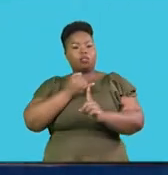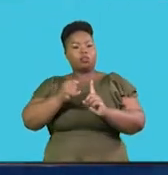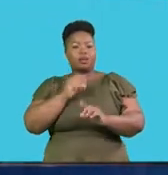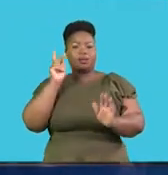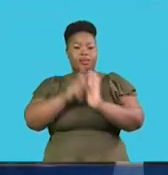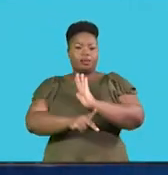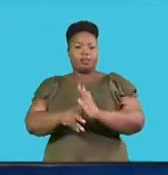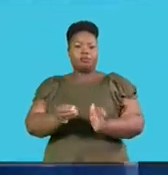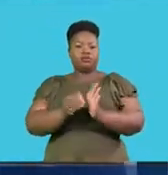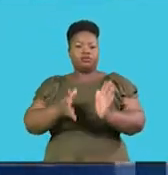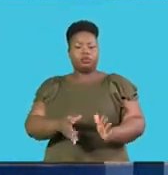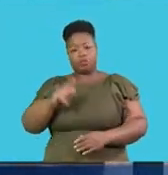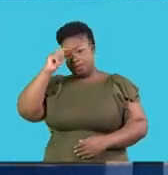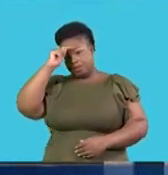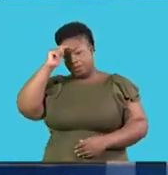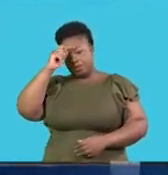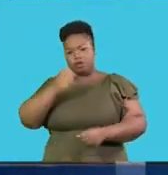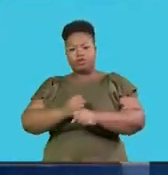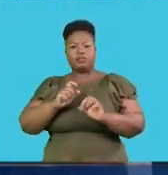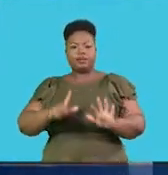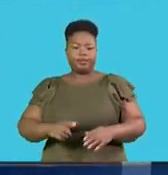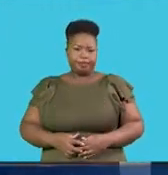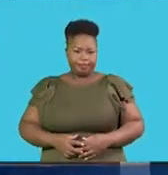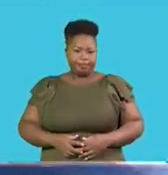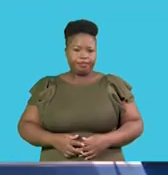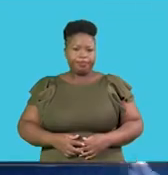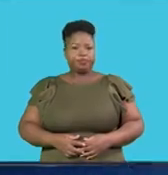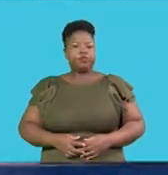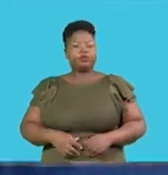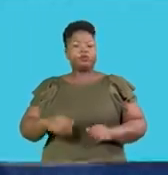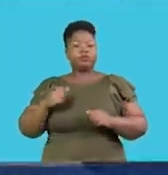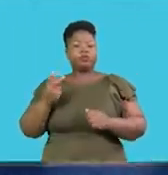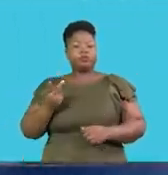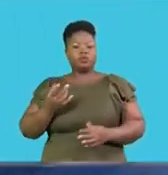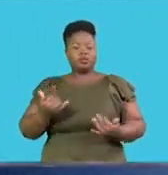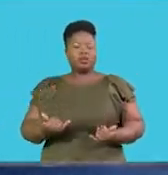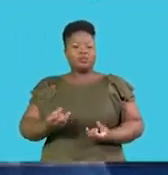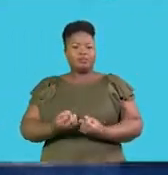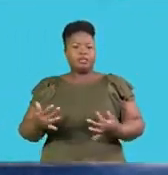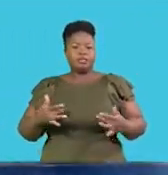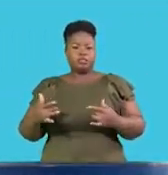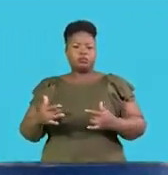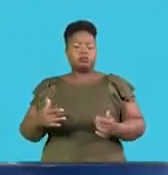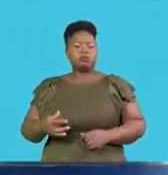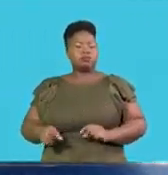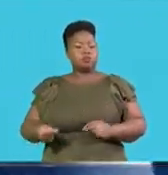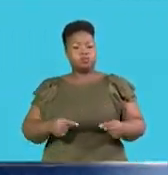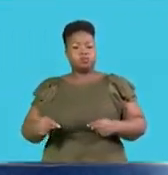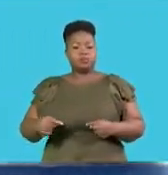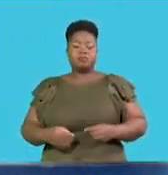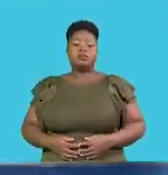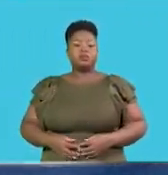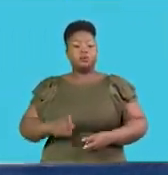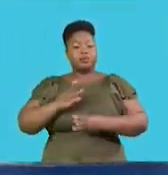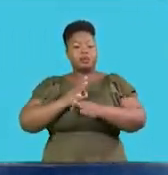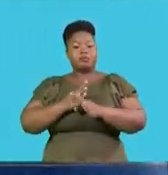kubulawe umfundi oyinkwenkwe obefunda ibanga lesibhozo kushiye kudala isango kulungeleyo.